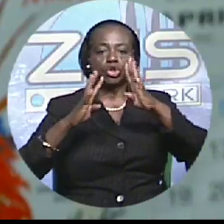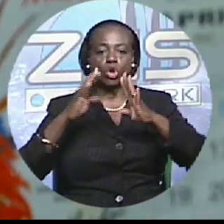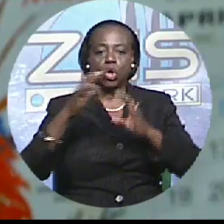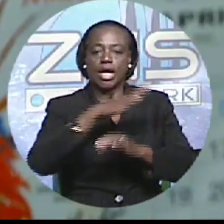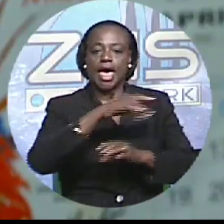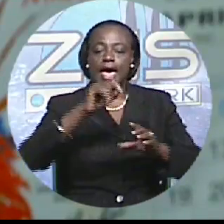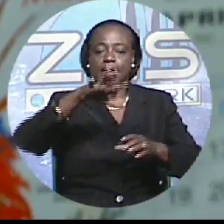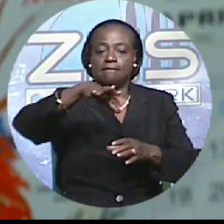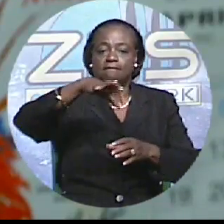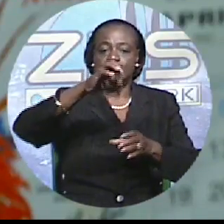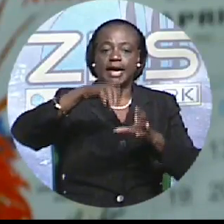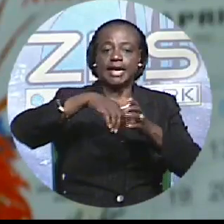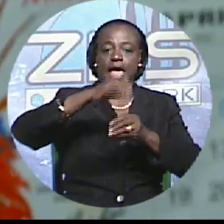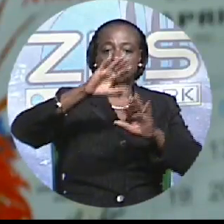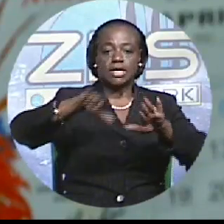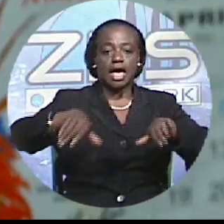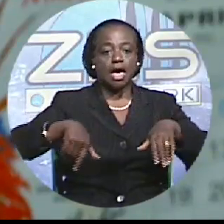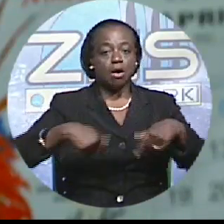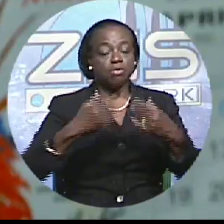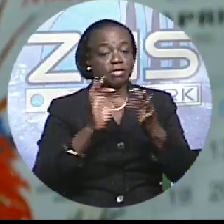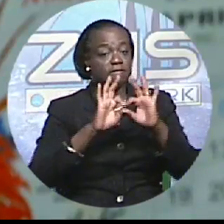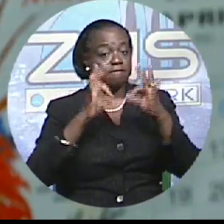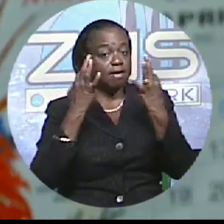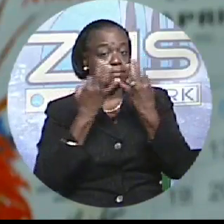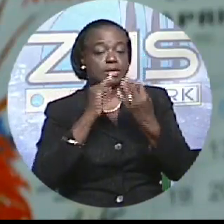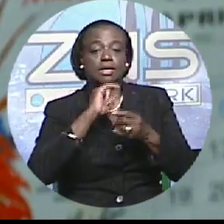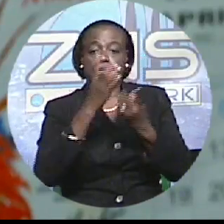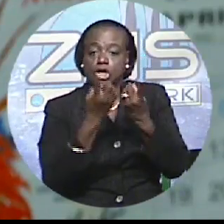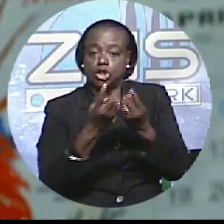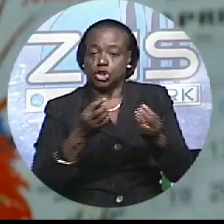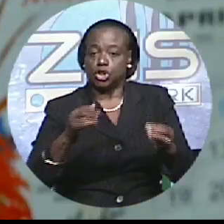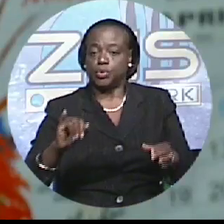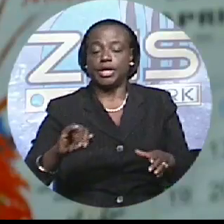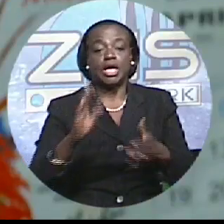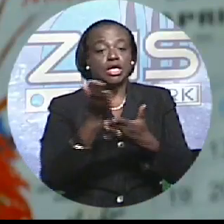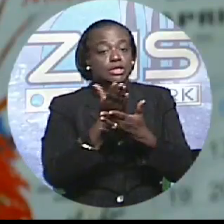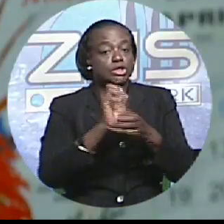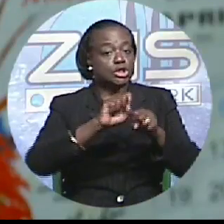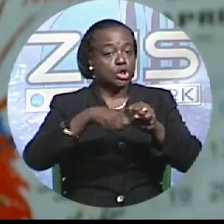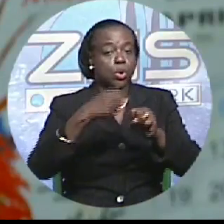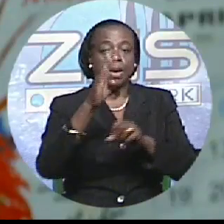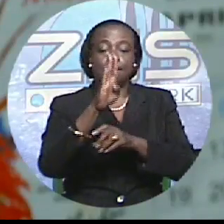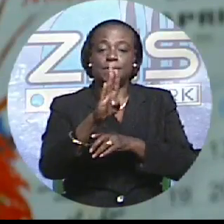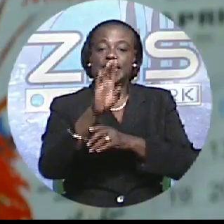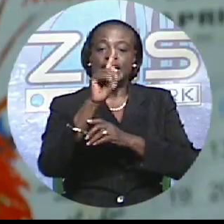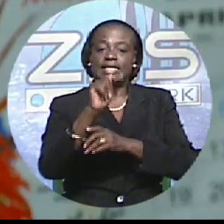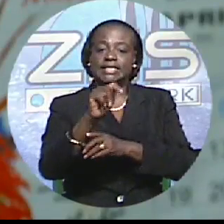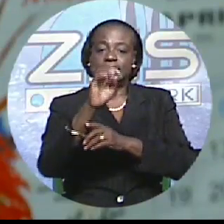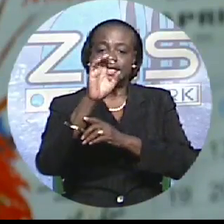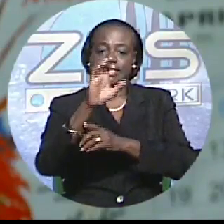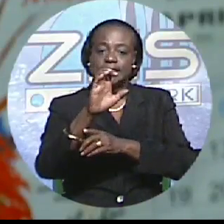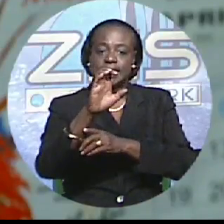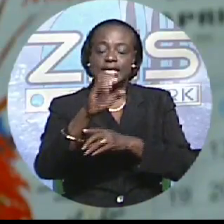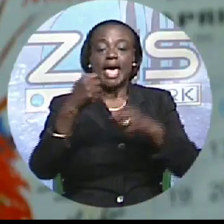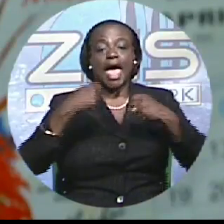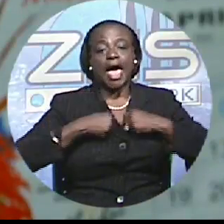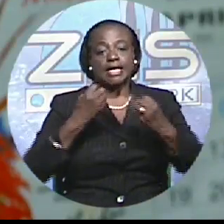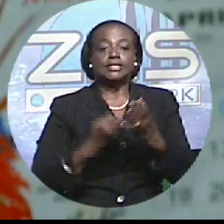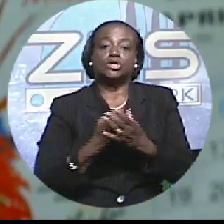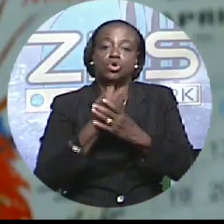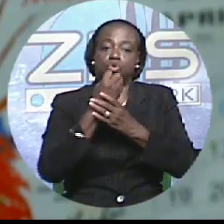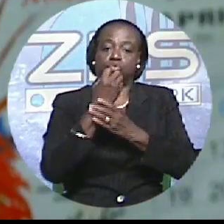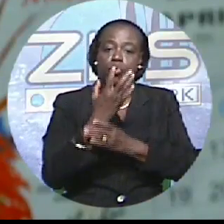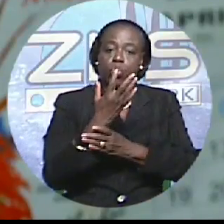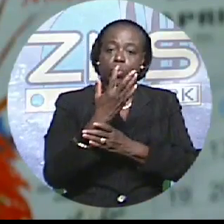the family here, resident in Iguana, are doing. So BDC has, as it has grown,